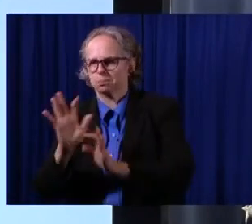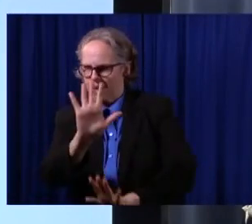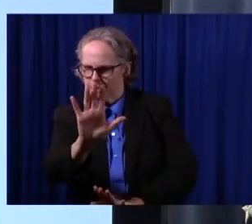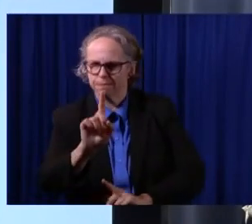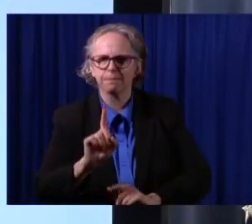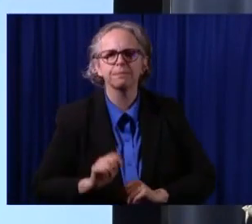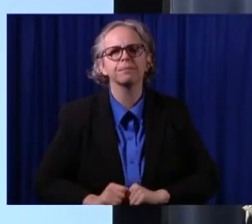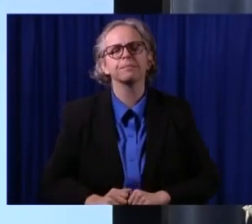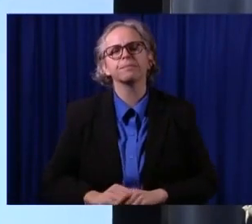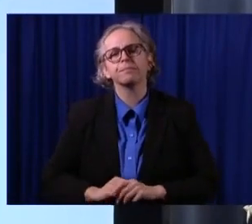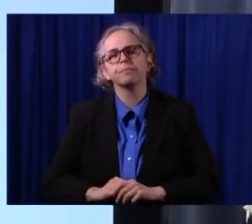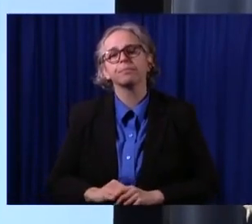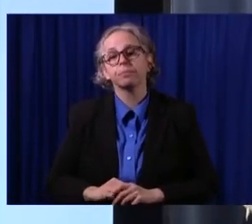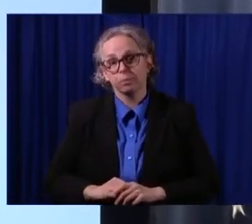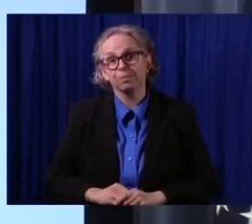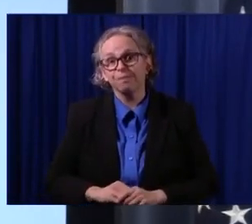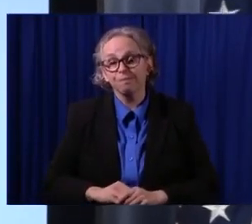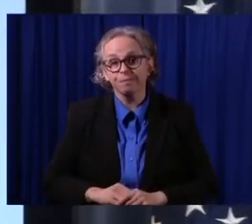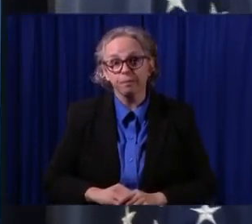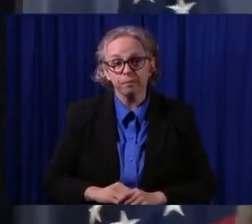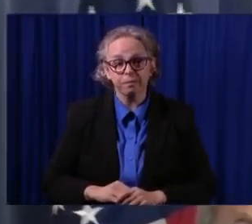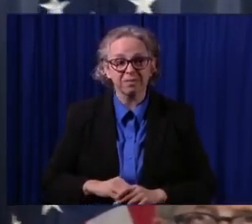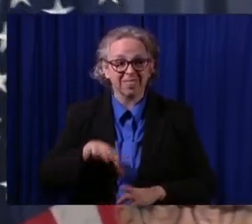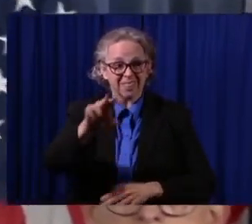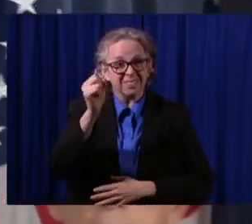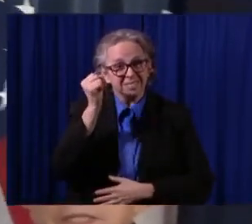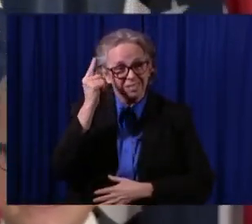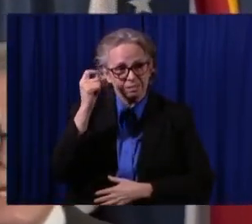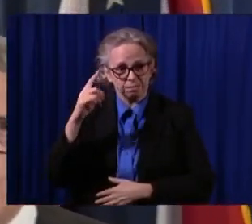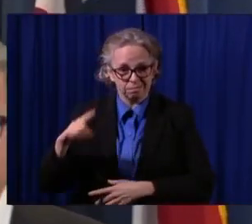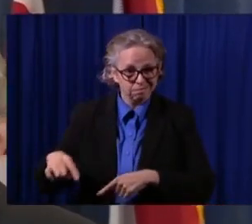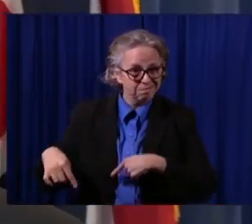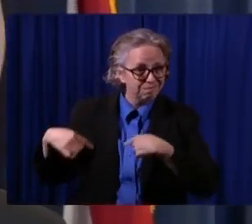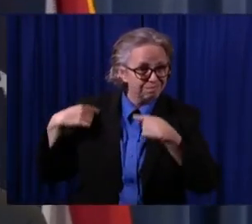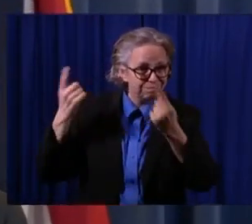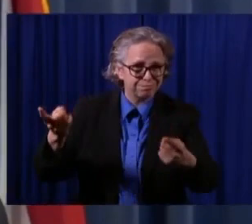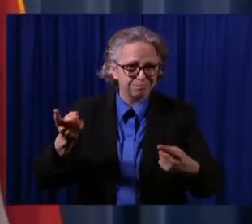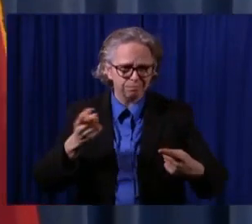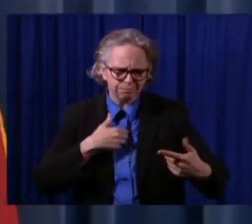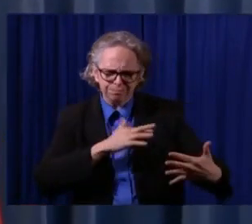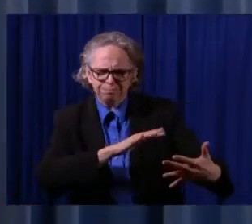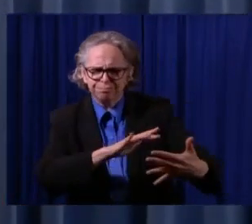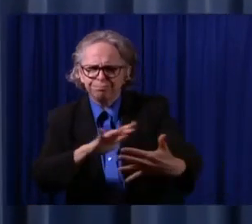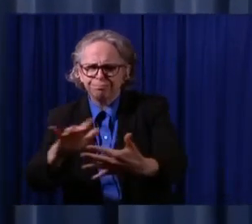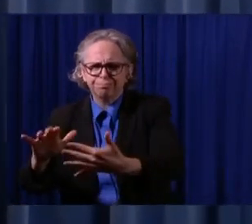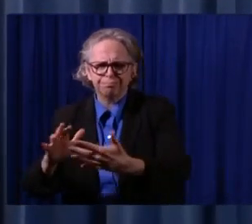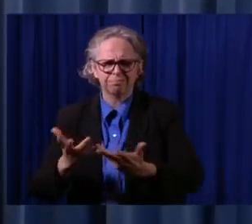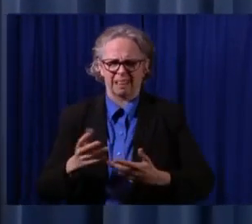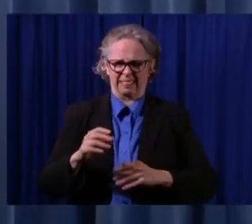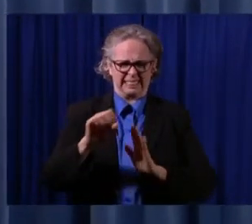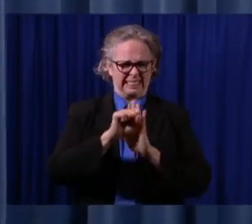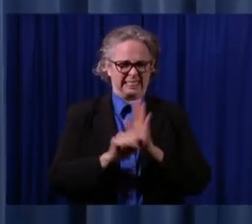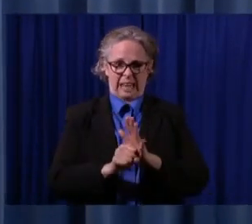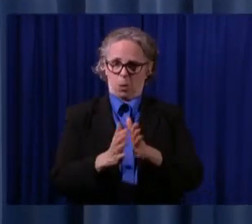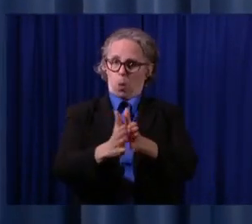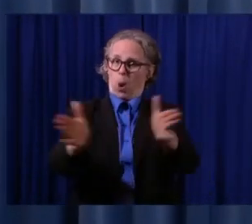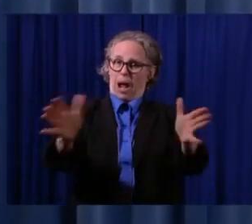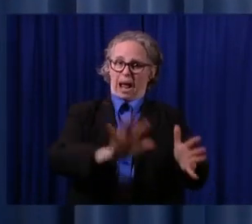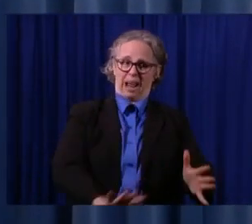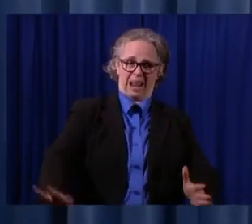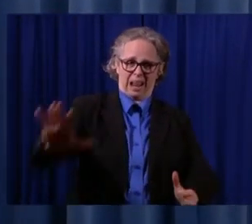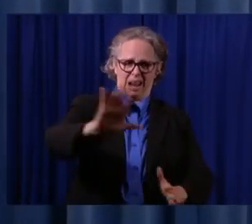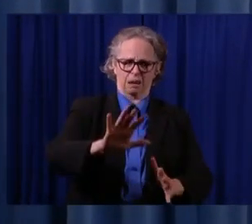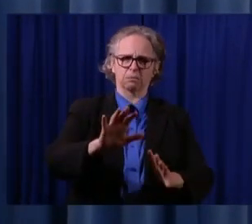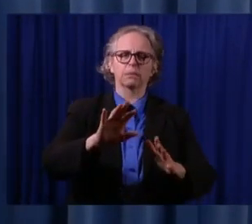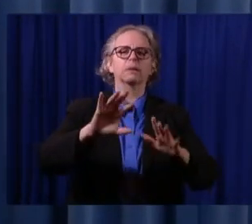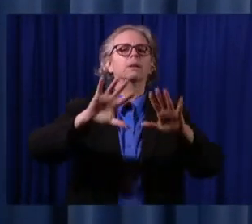What we have been seeing, however, is statewide a downward trend,